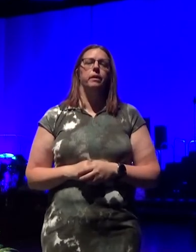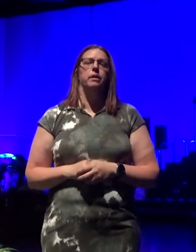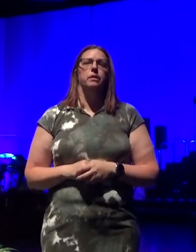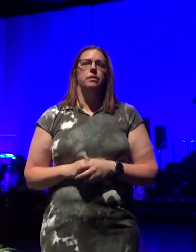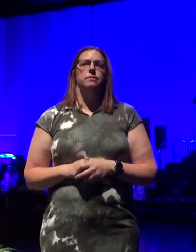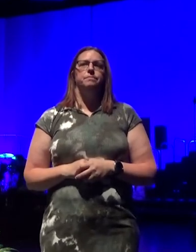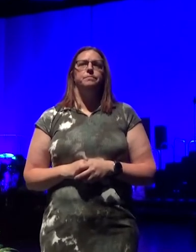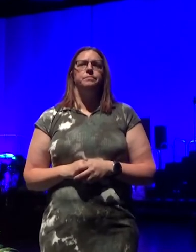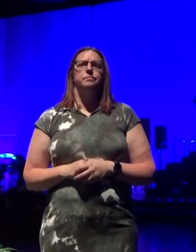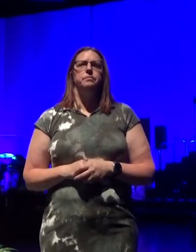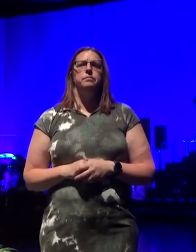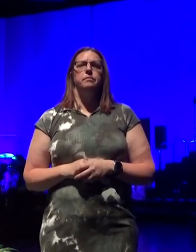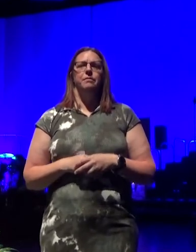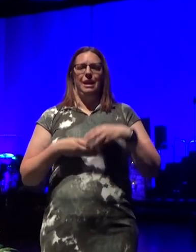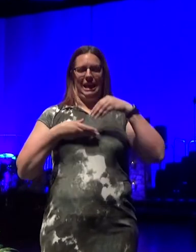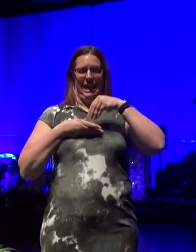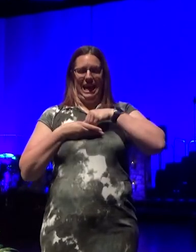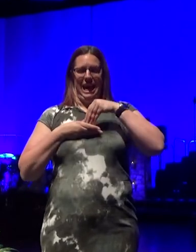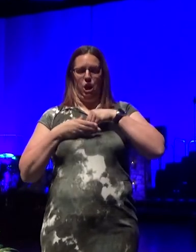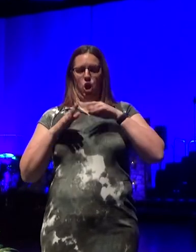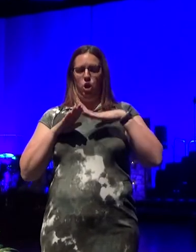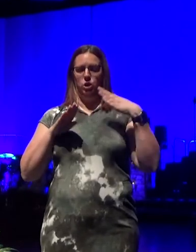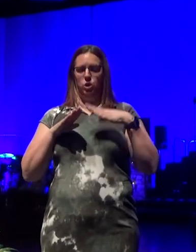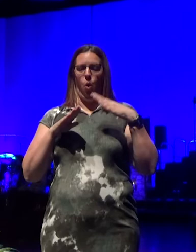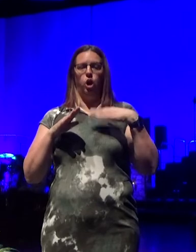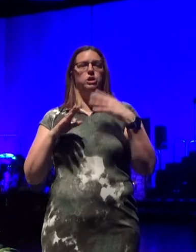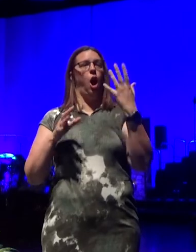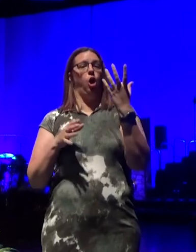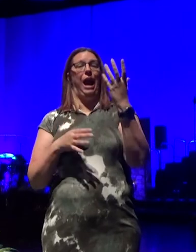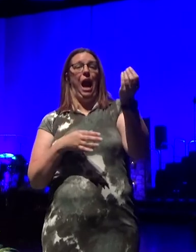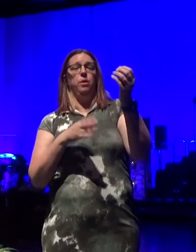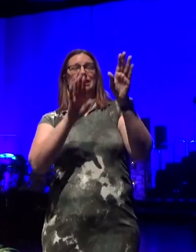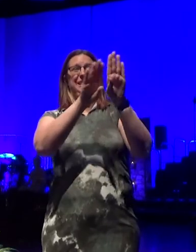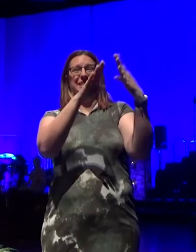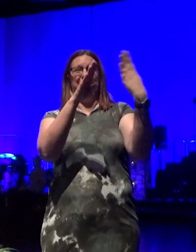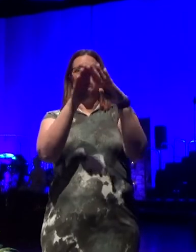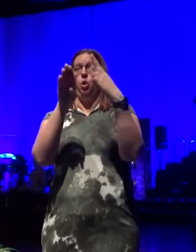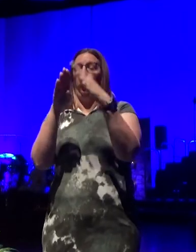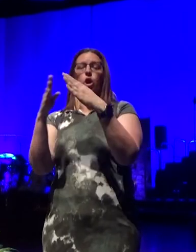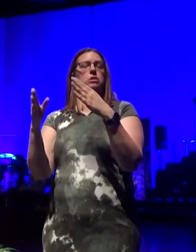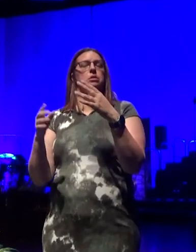Inner doors, exterior doors, all of those openings. Thank you, God,